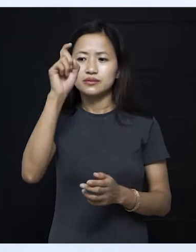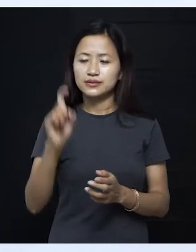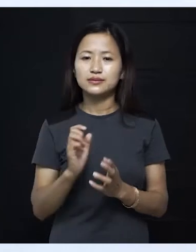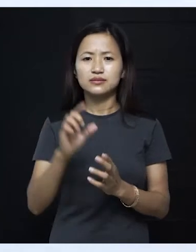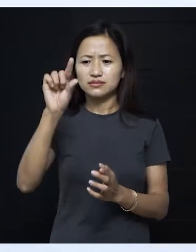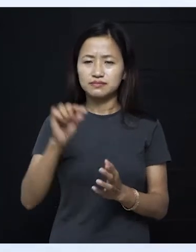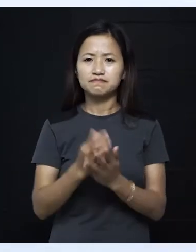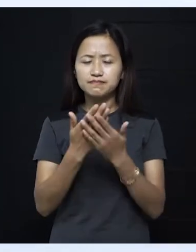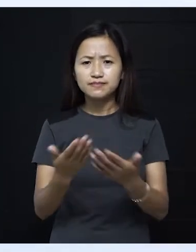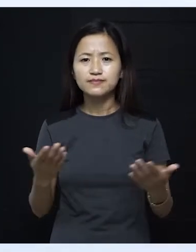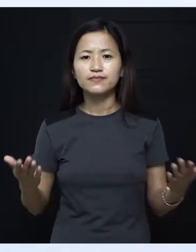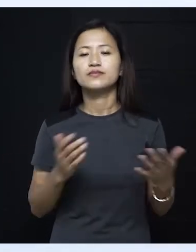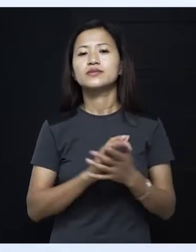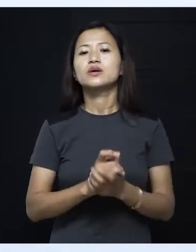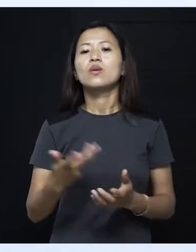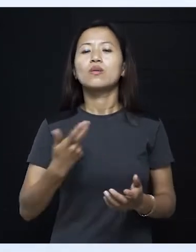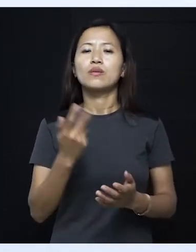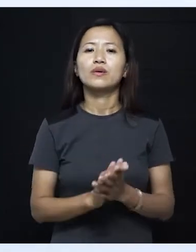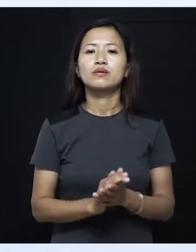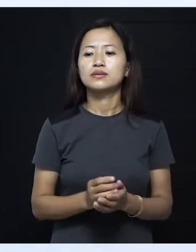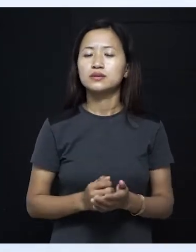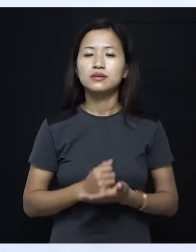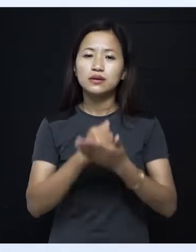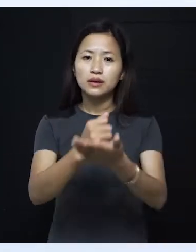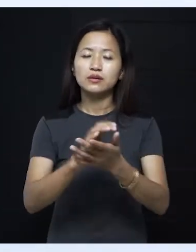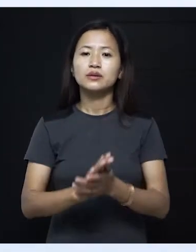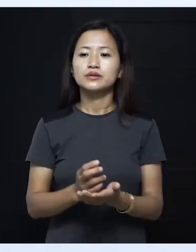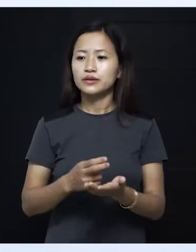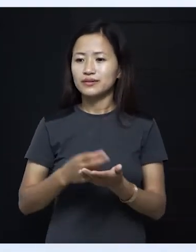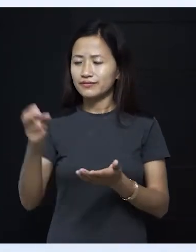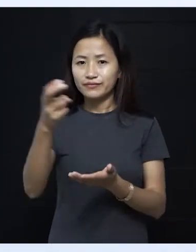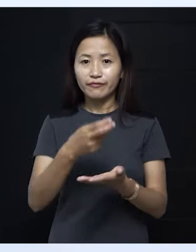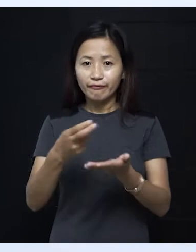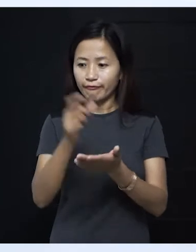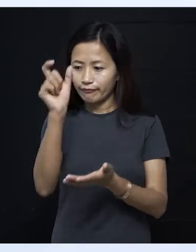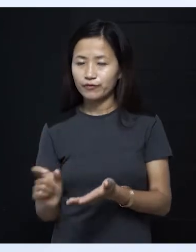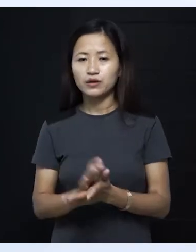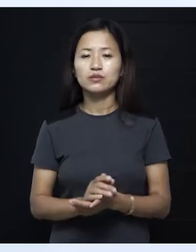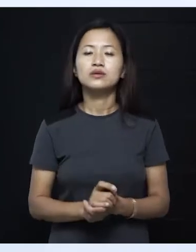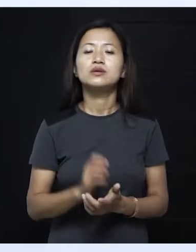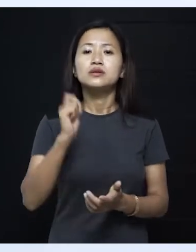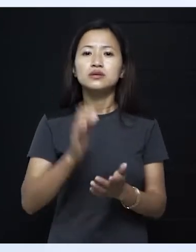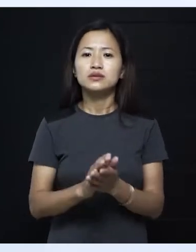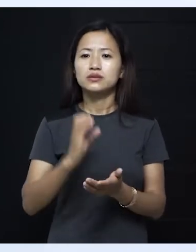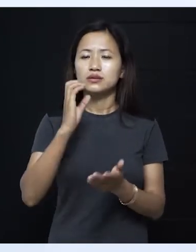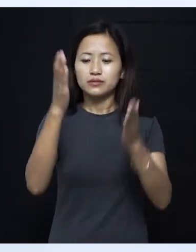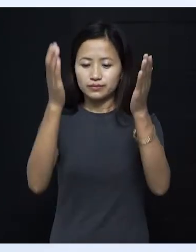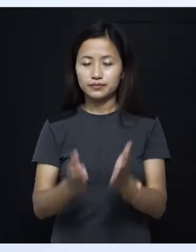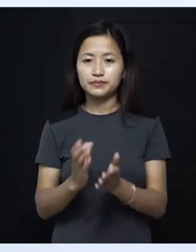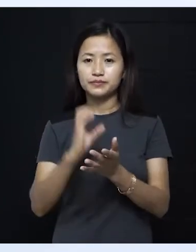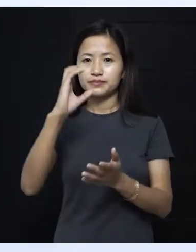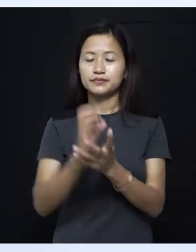to do something. They need to do something where they can also help out the farmers, plus the country can also get